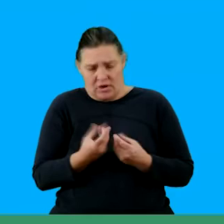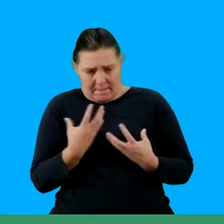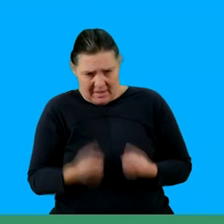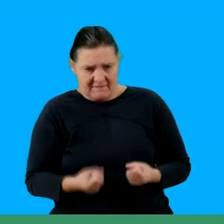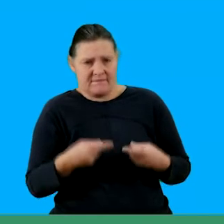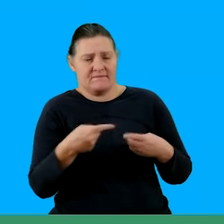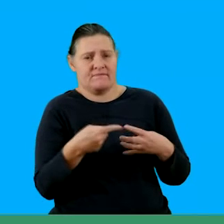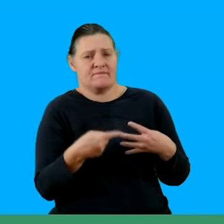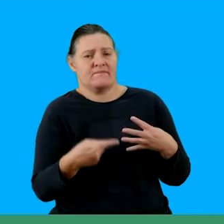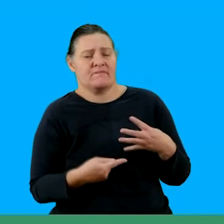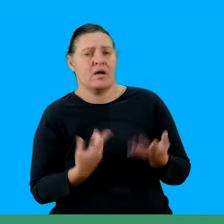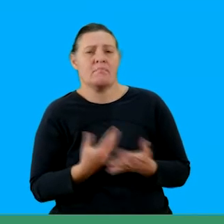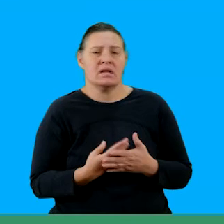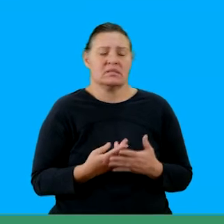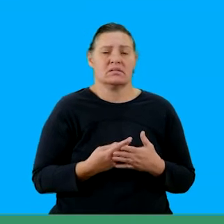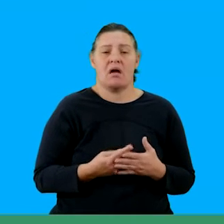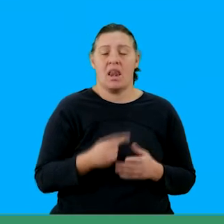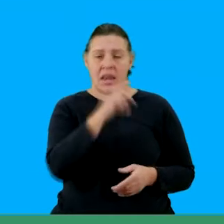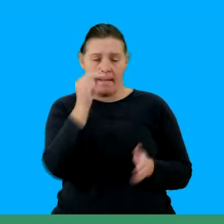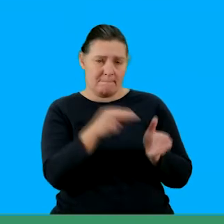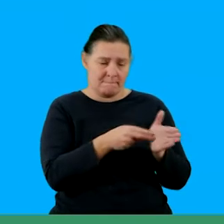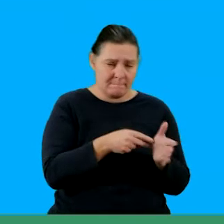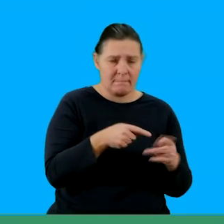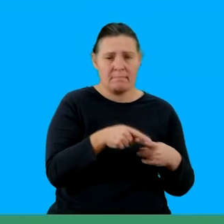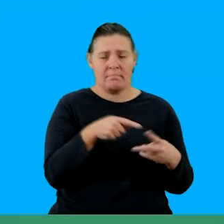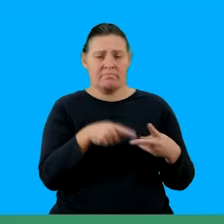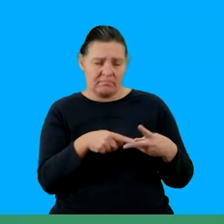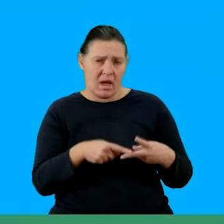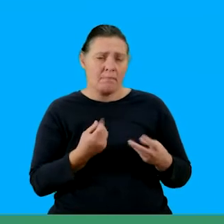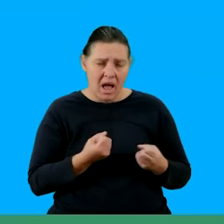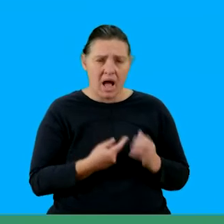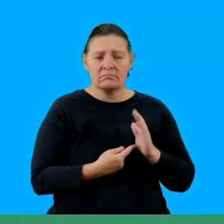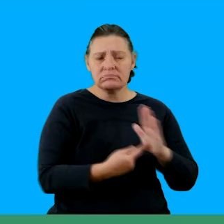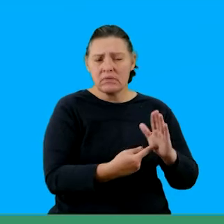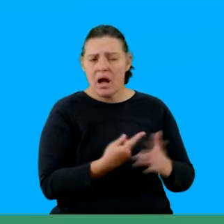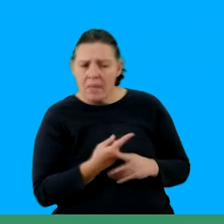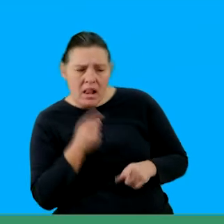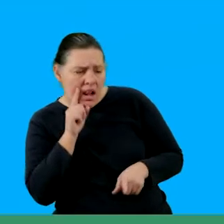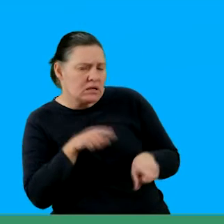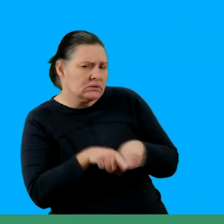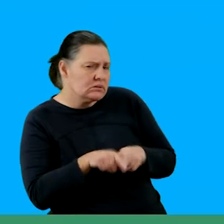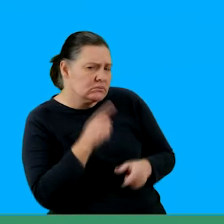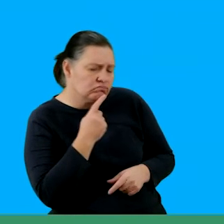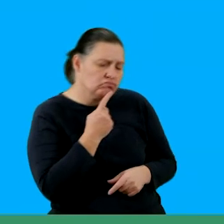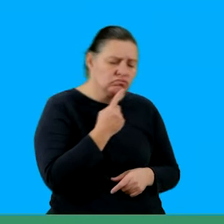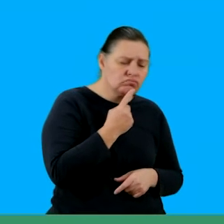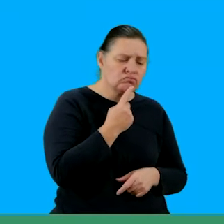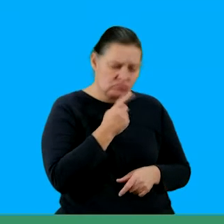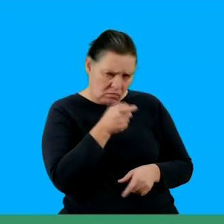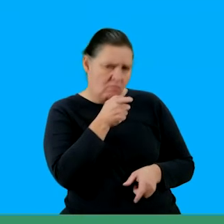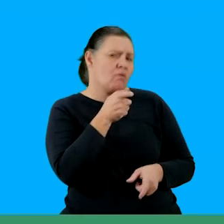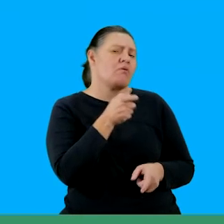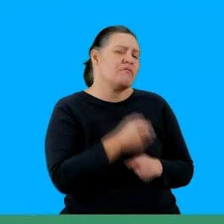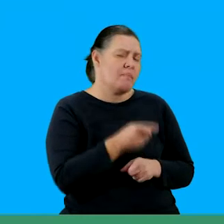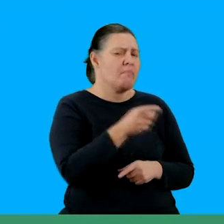should have, for instance, a trademark, and the business should offer samples to consumers for them to confirm